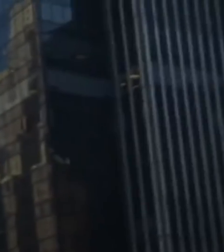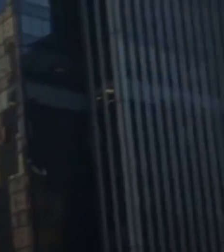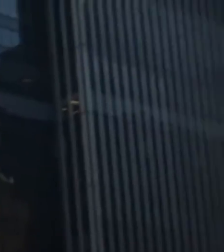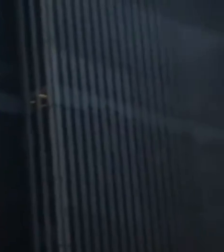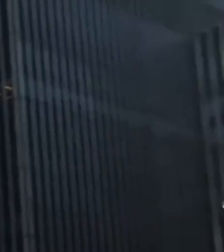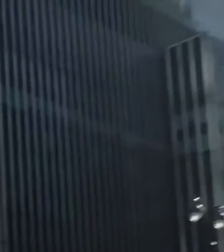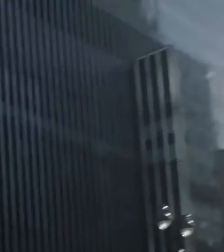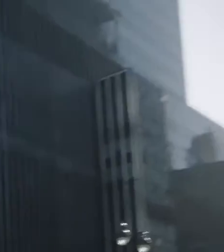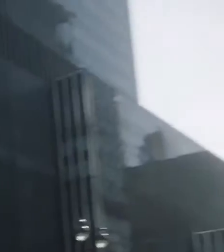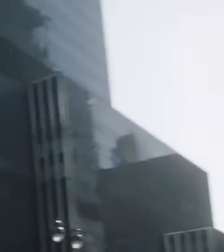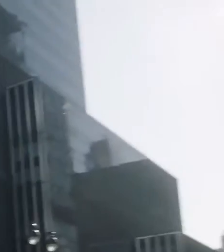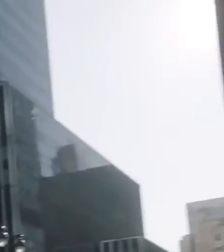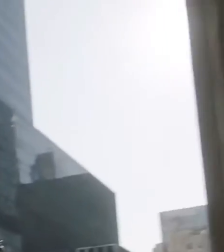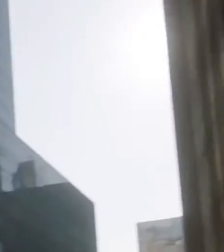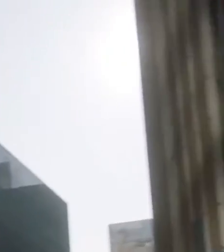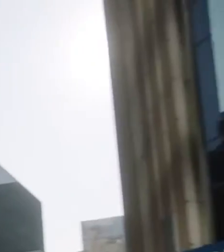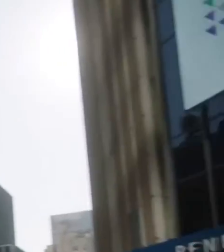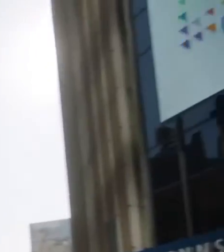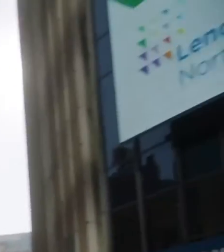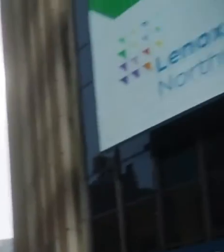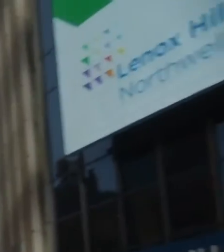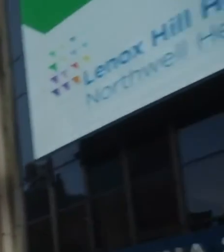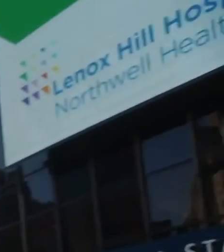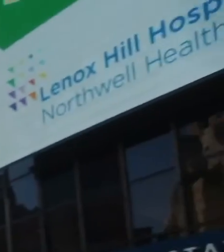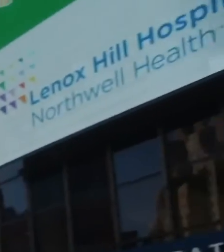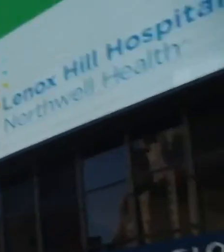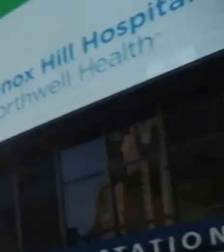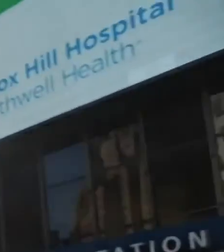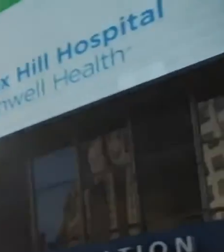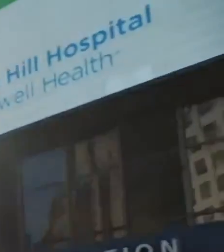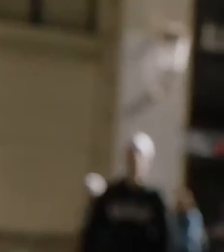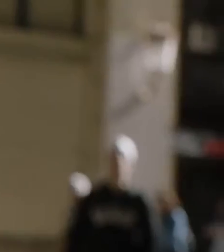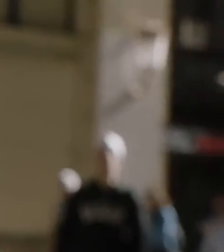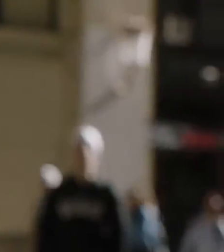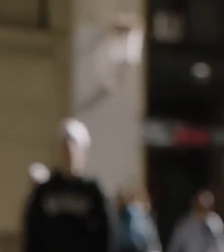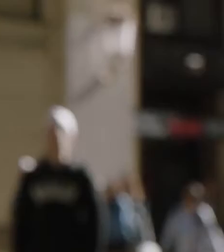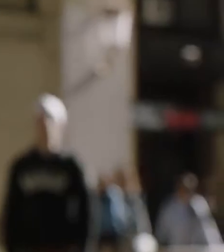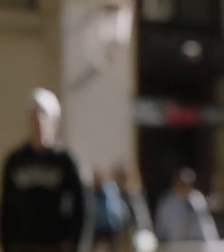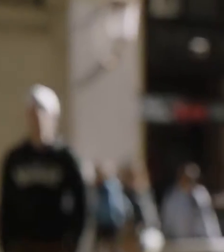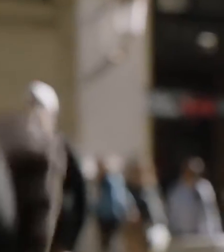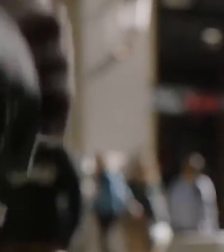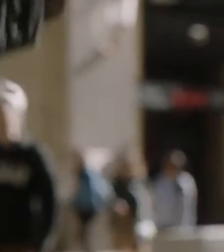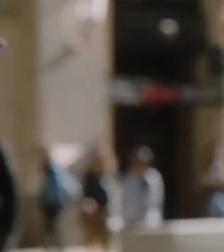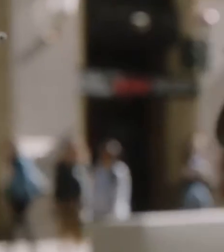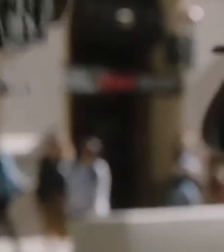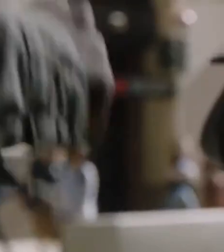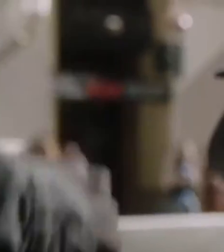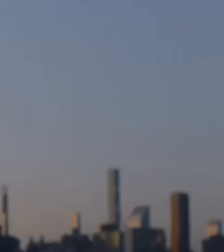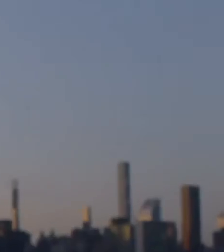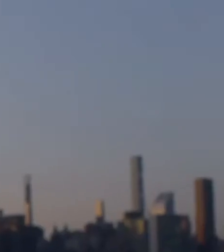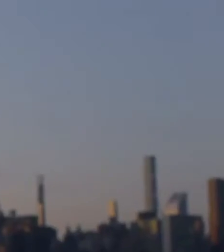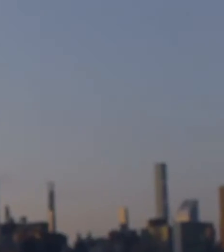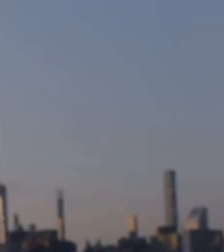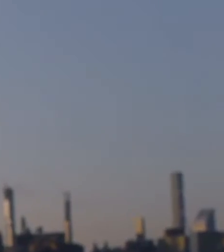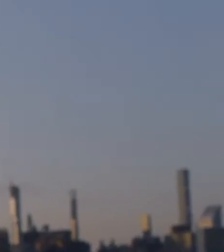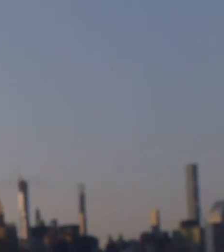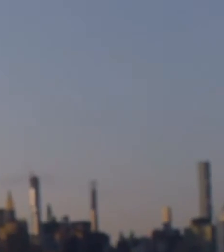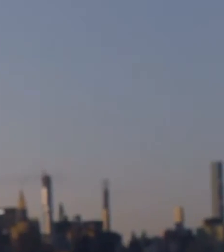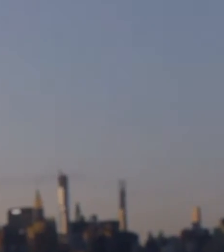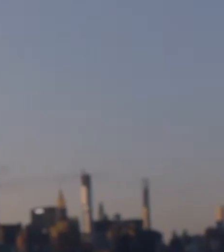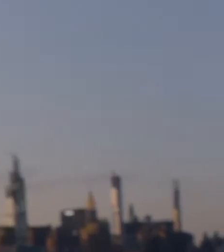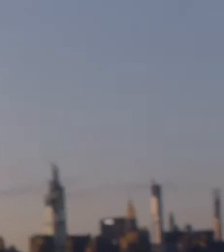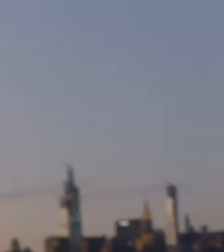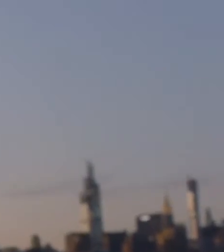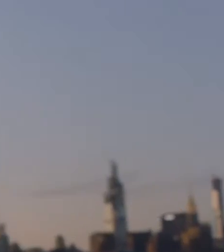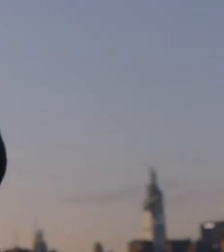for ourselves. In the mighty name of Jesus, we pray that you shall just keep us safe, oh God. We pray for our family. I just